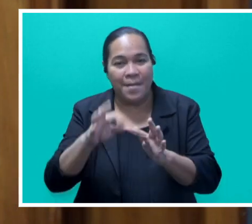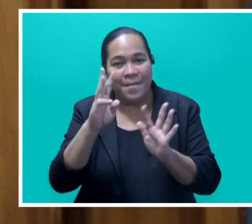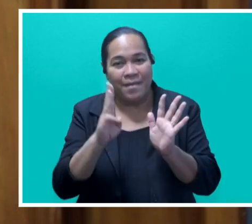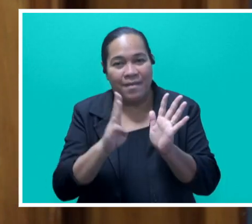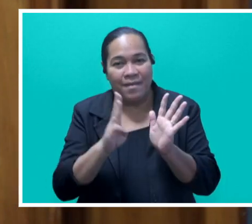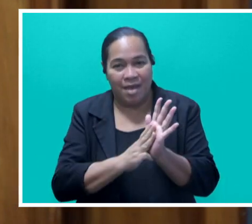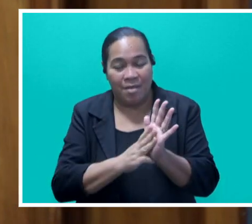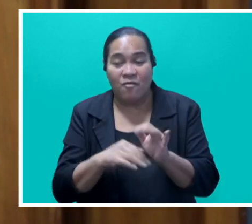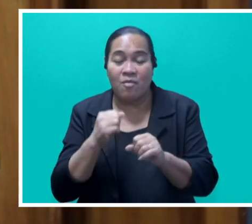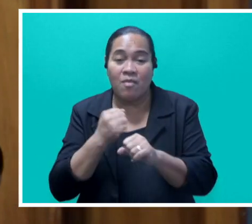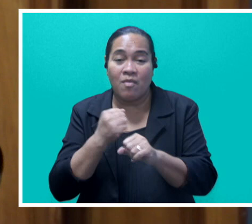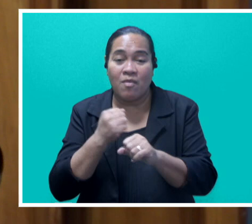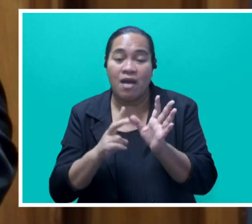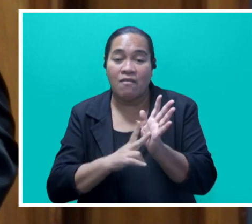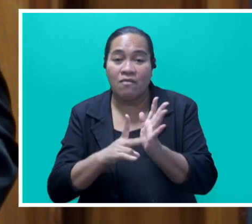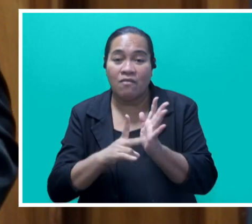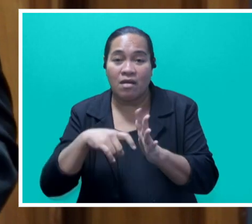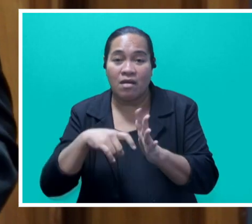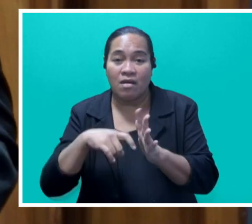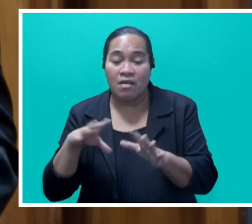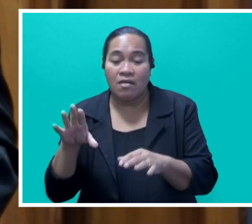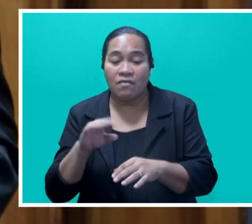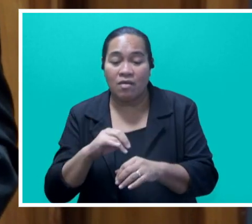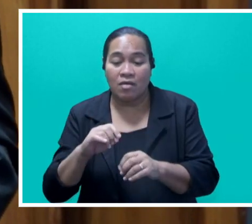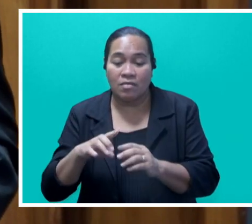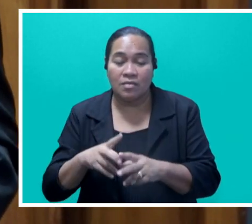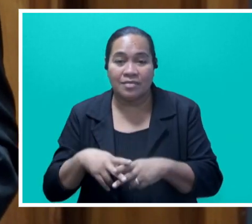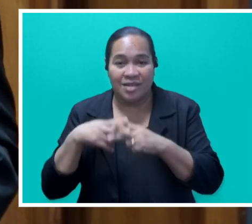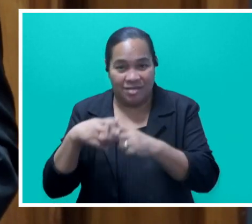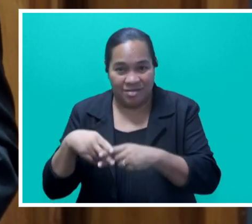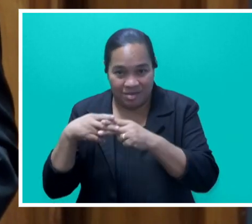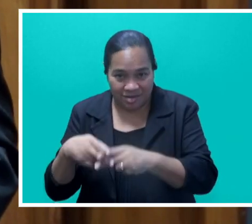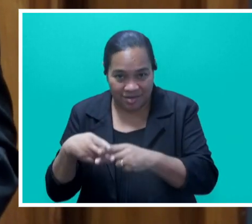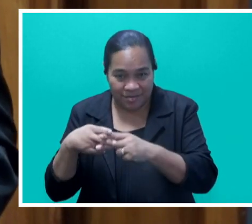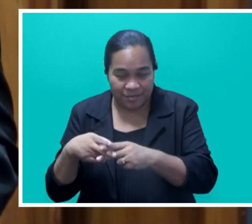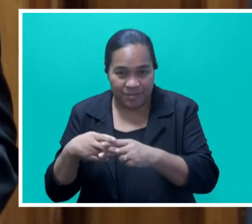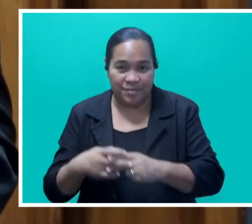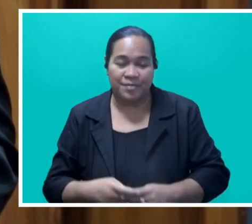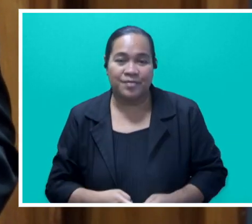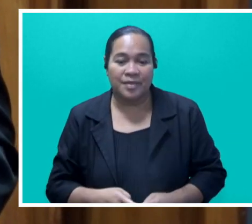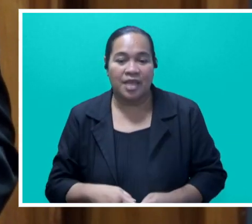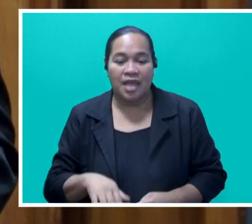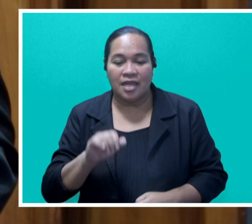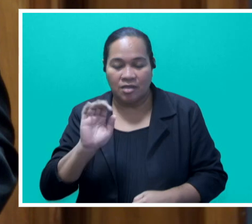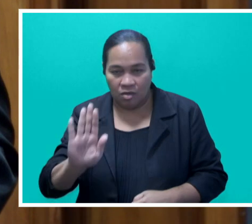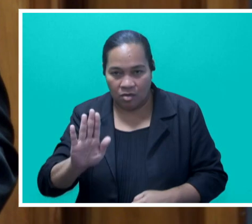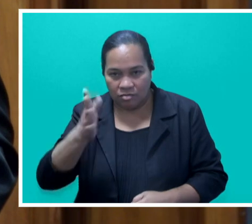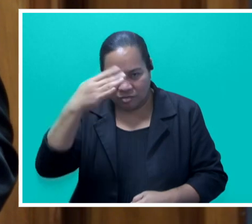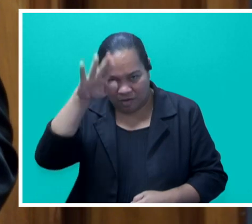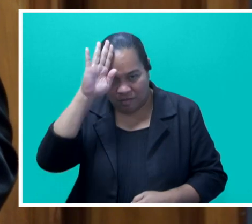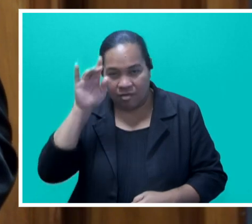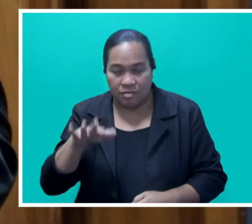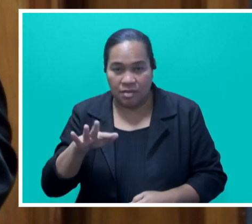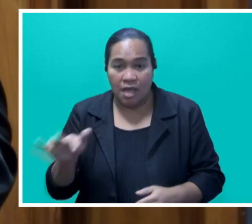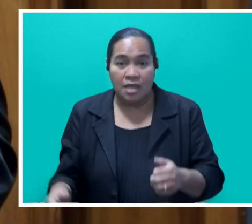Ngavoka may nabunosa kay nakurbarua lo batu wasa kana kali bona tuina nga na turangan na Deputy